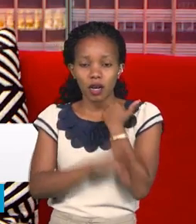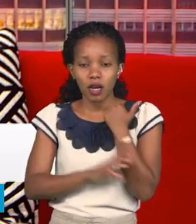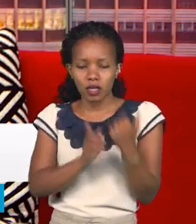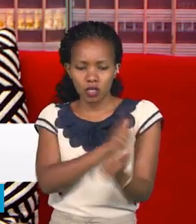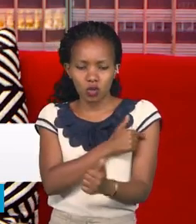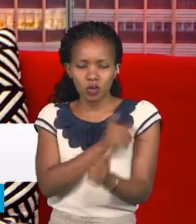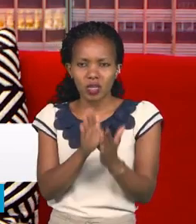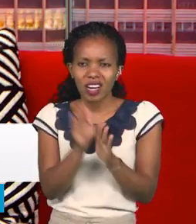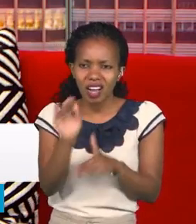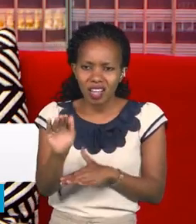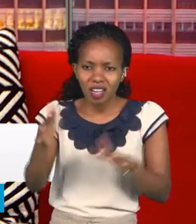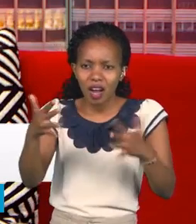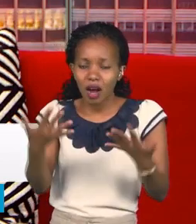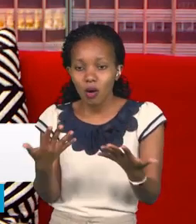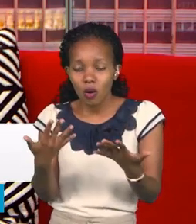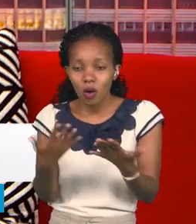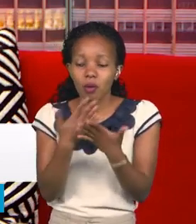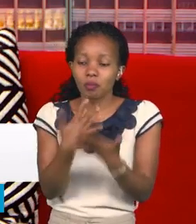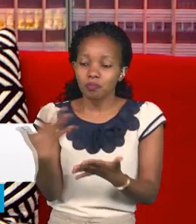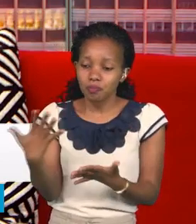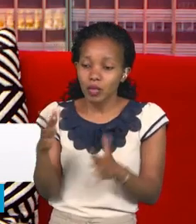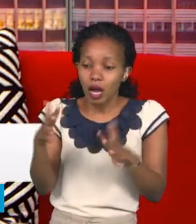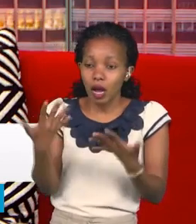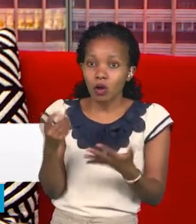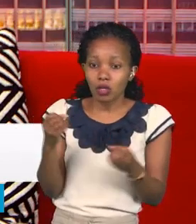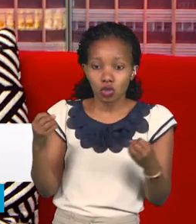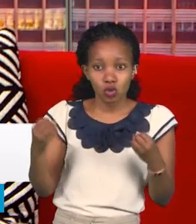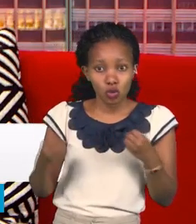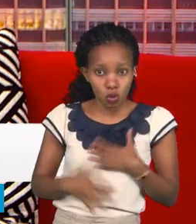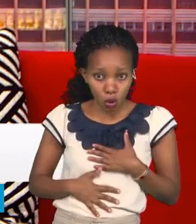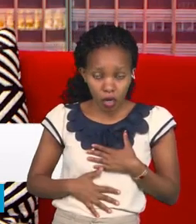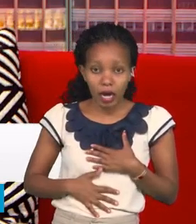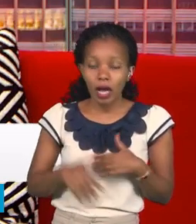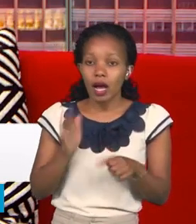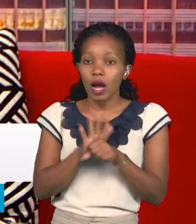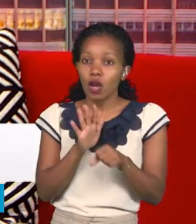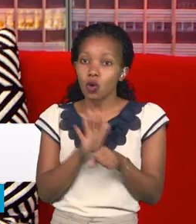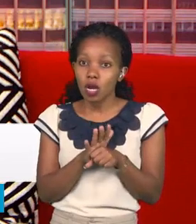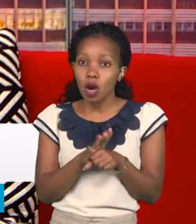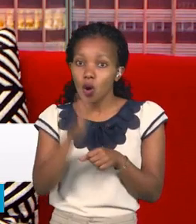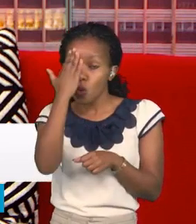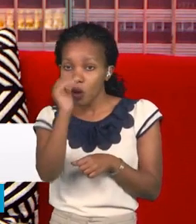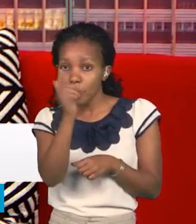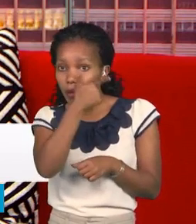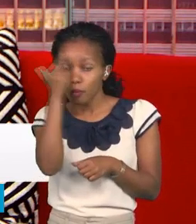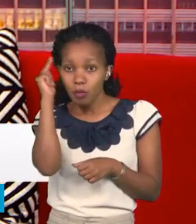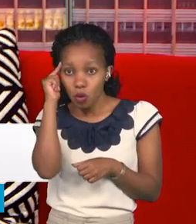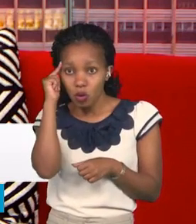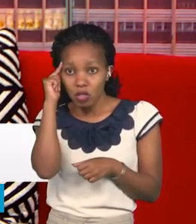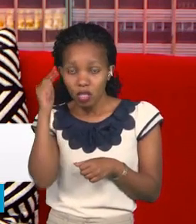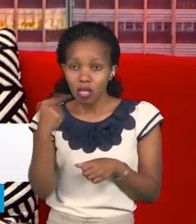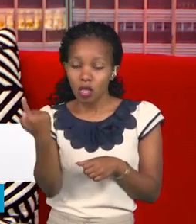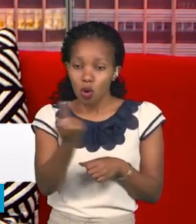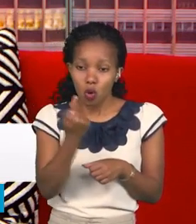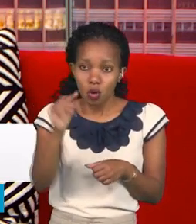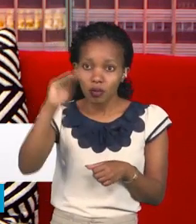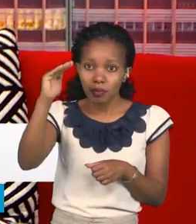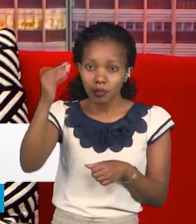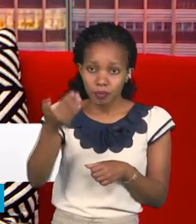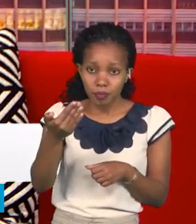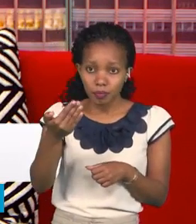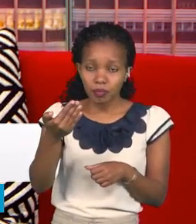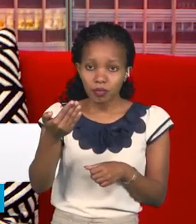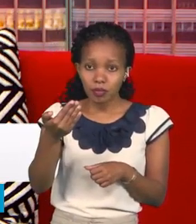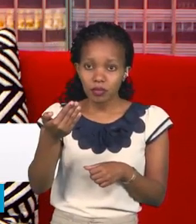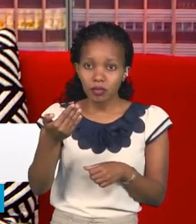just inquiring how the healthcare infrastructure looks like, and that was a shock to me, okay. cultural shock, you know, okay. because they said the only city that was available in the